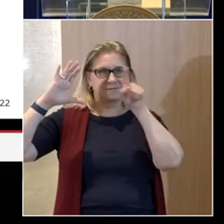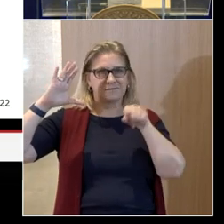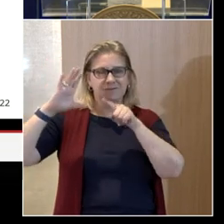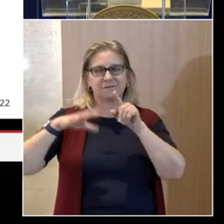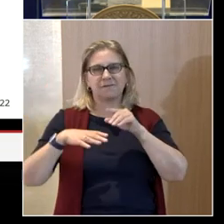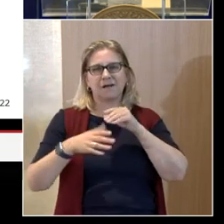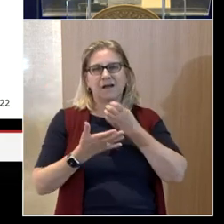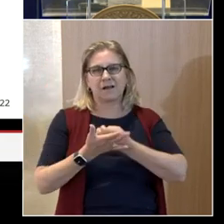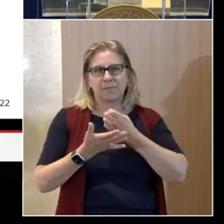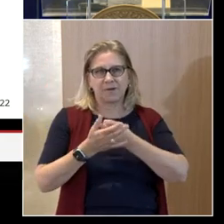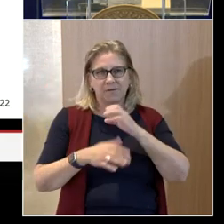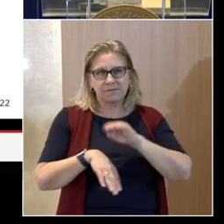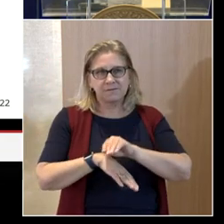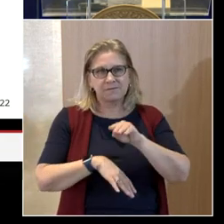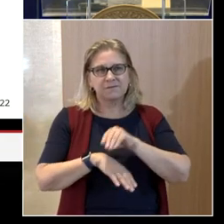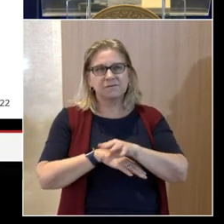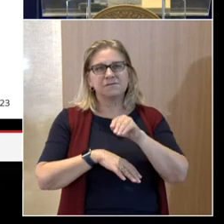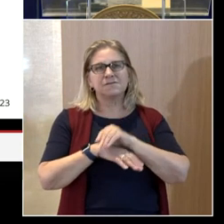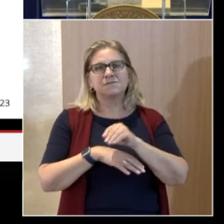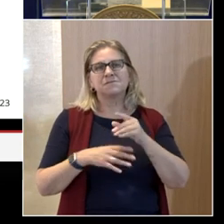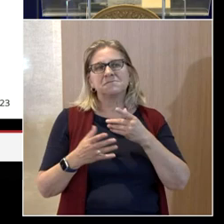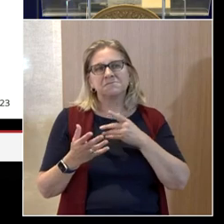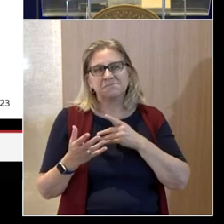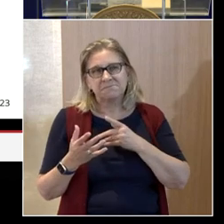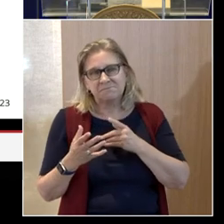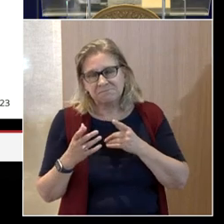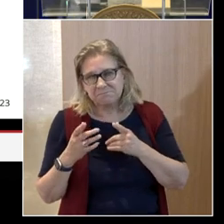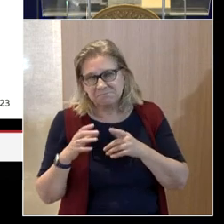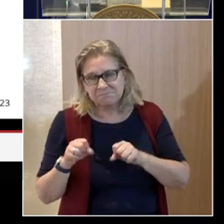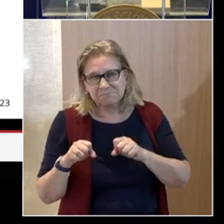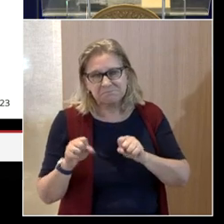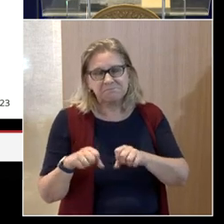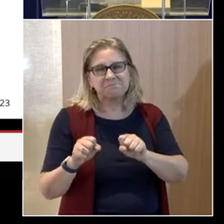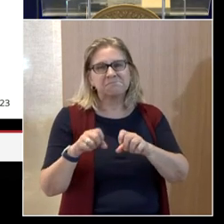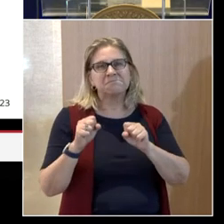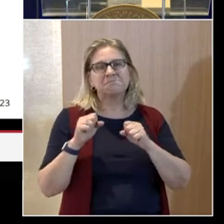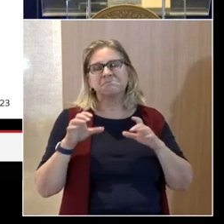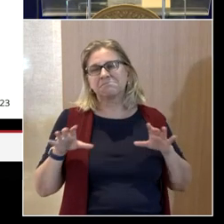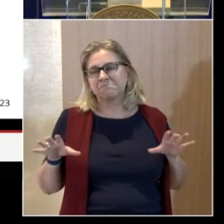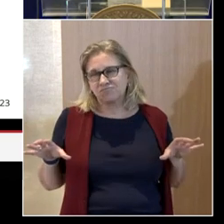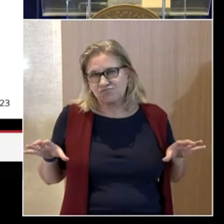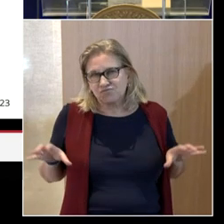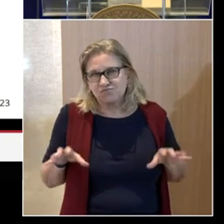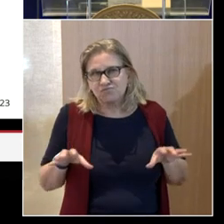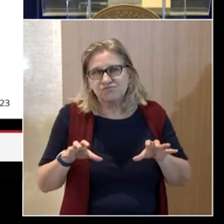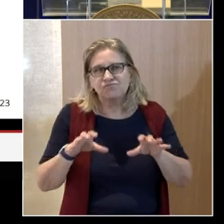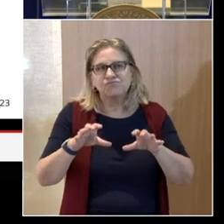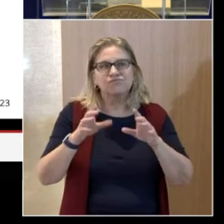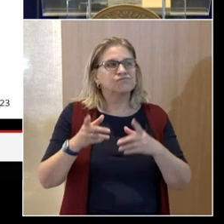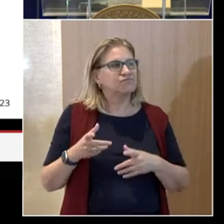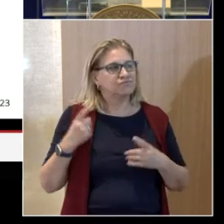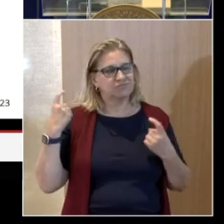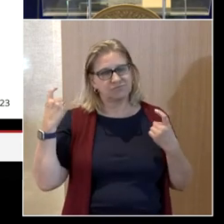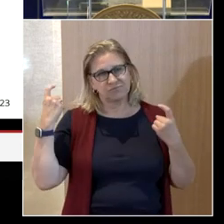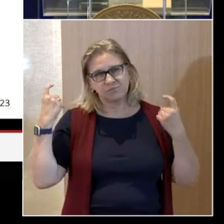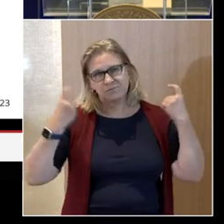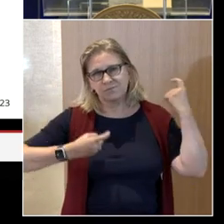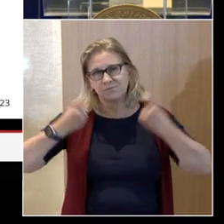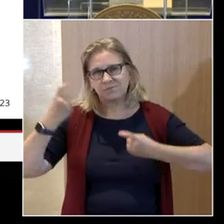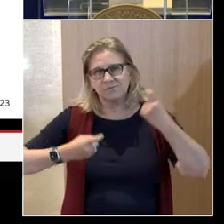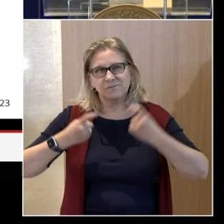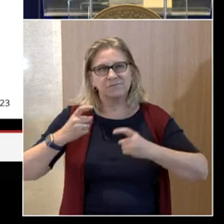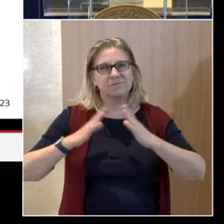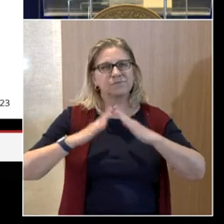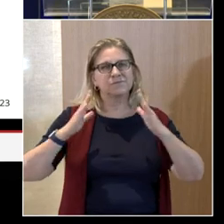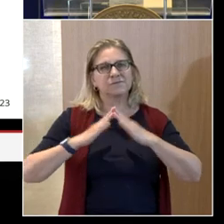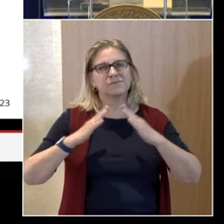the potential actions. Next slide. So you sort of overlay that with these drivers and themes that you've